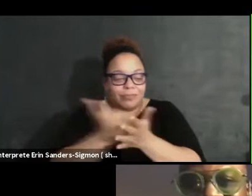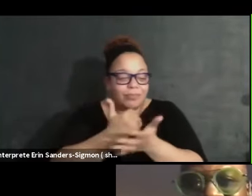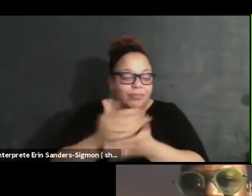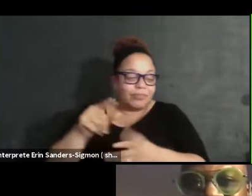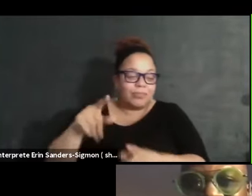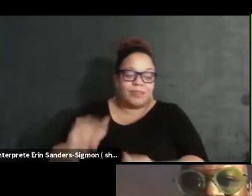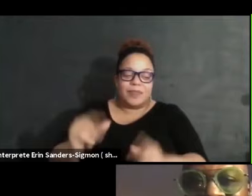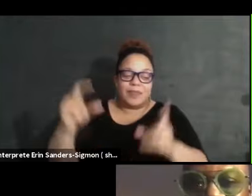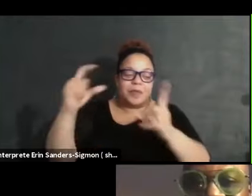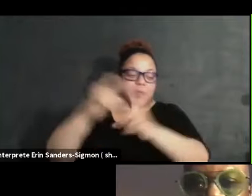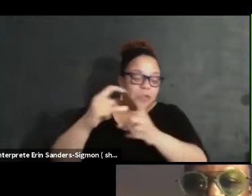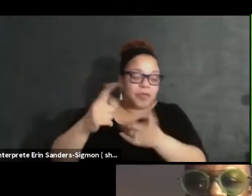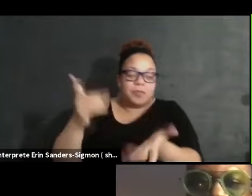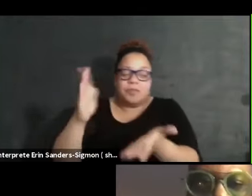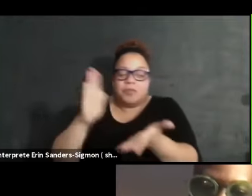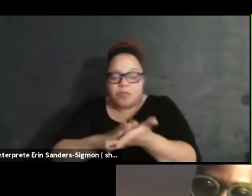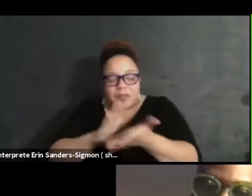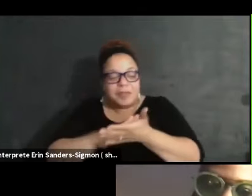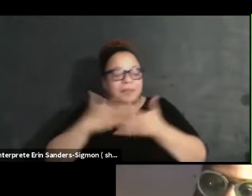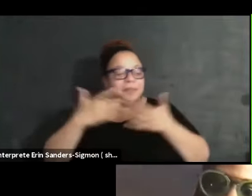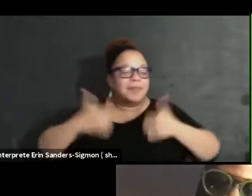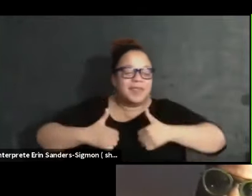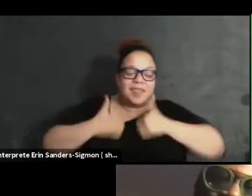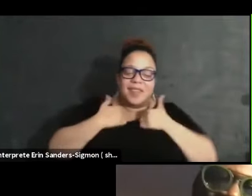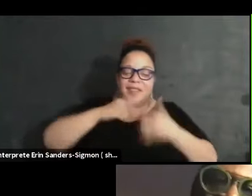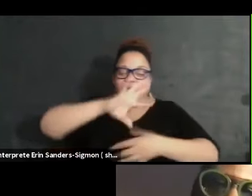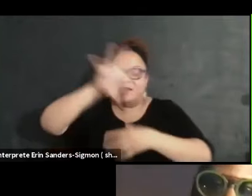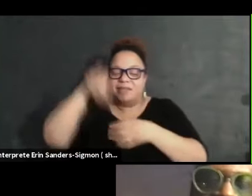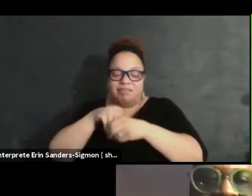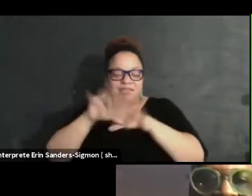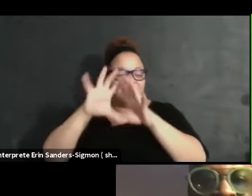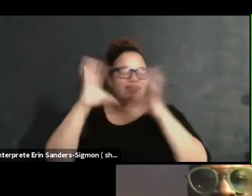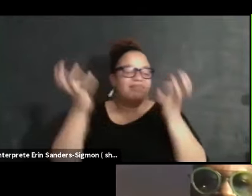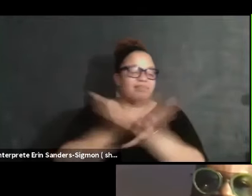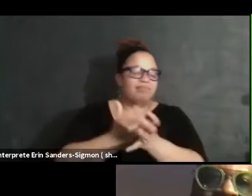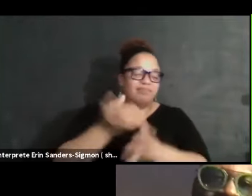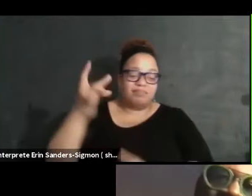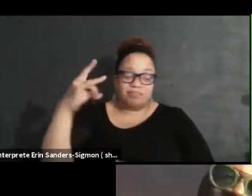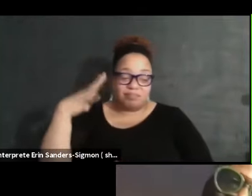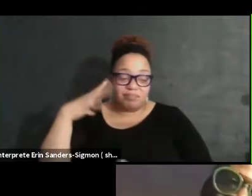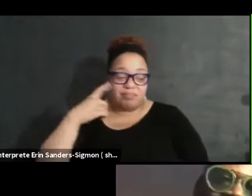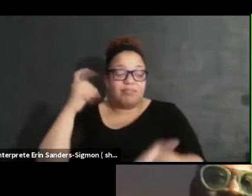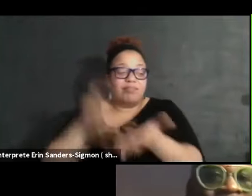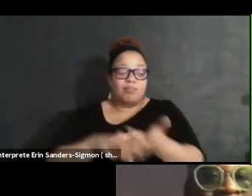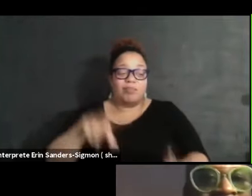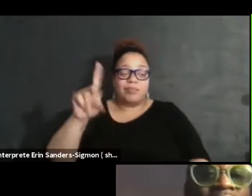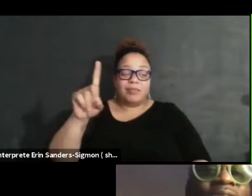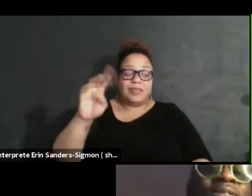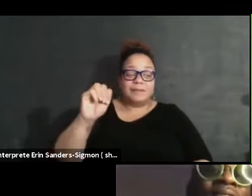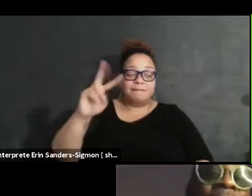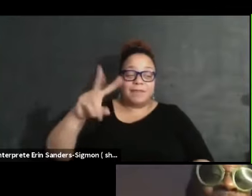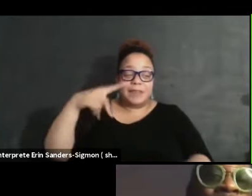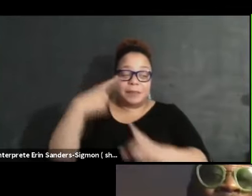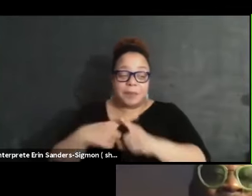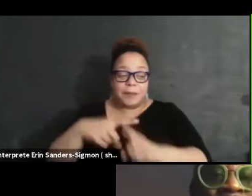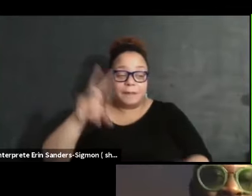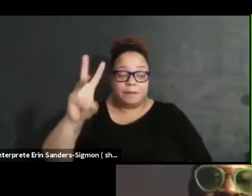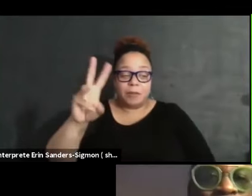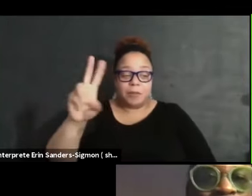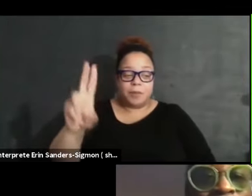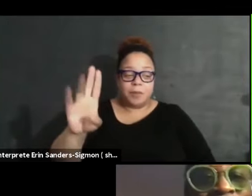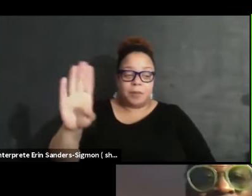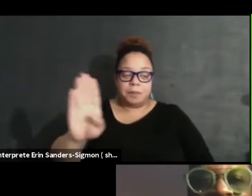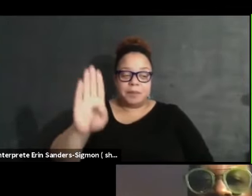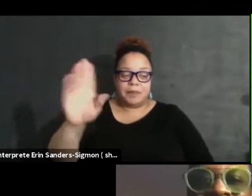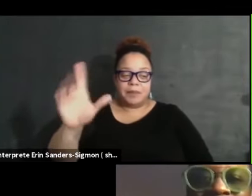Shout out to the DMV and shout out to WBL. Let's go with our second feature of the second half of the